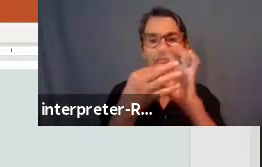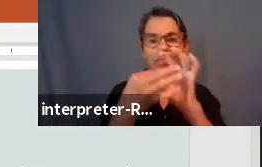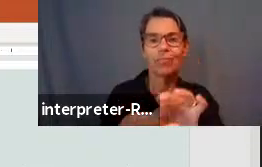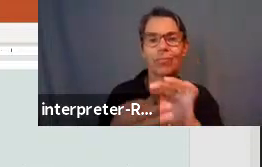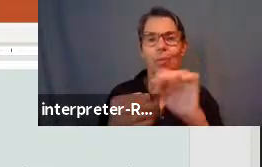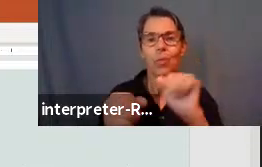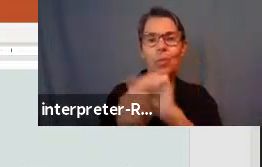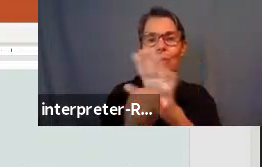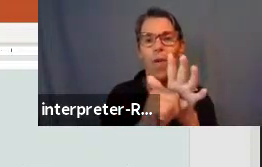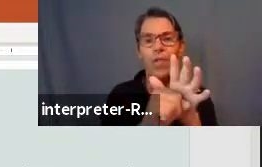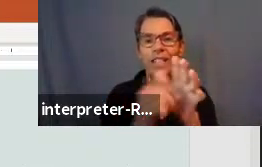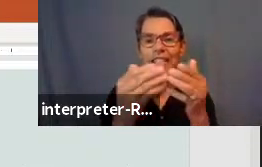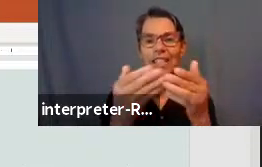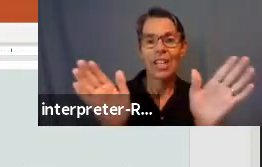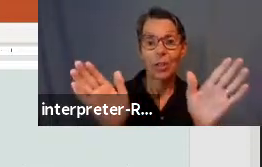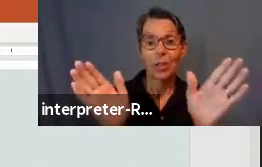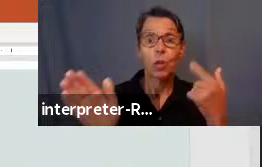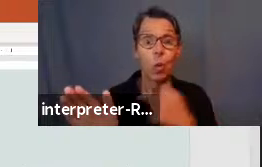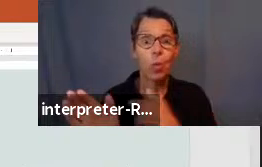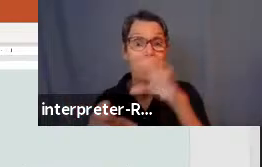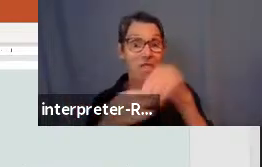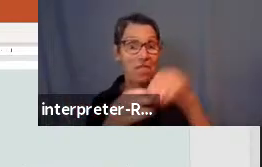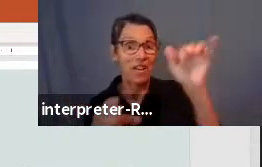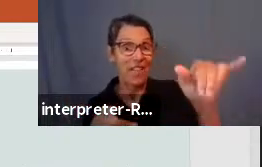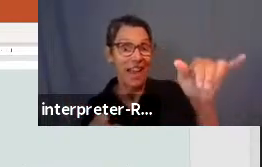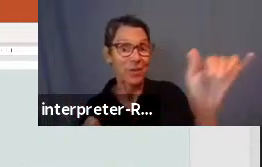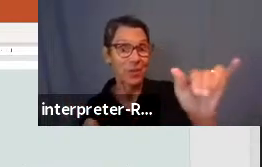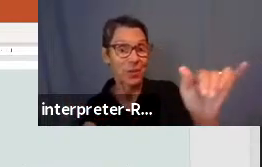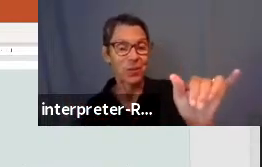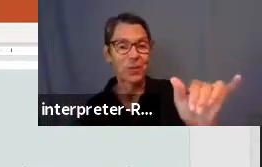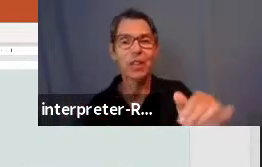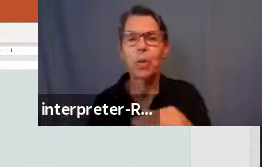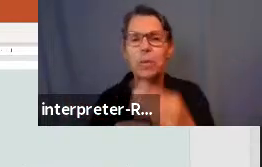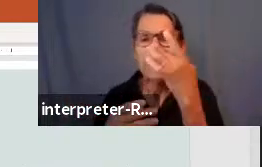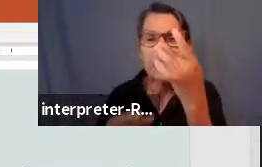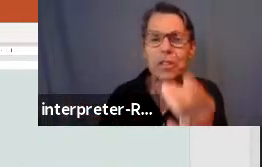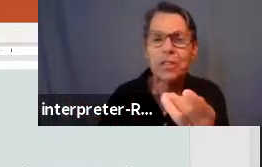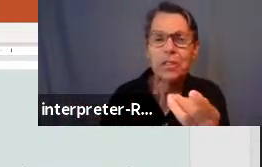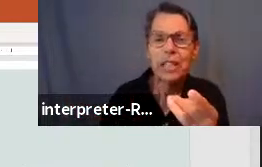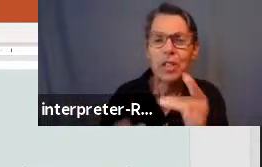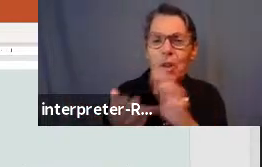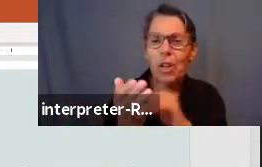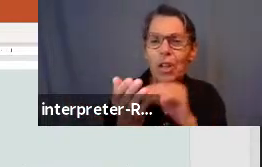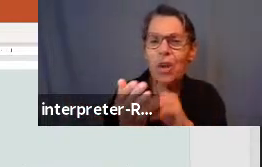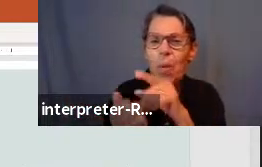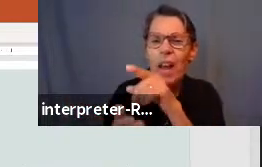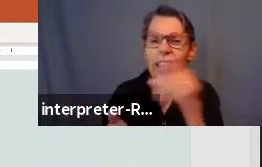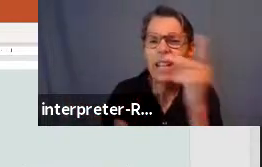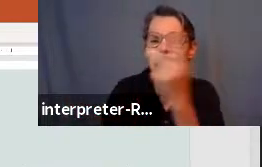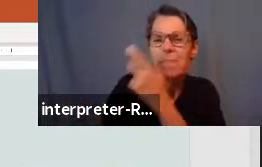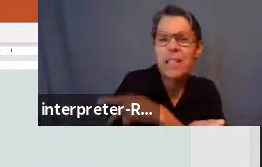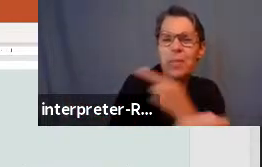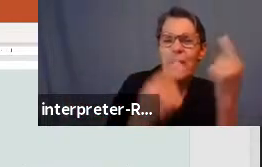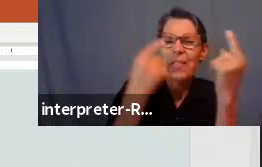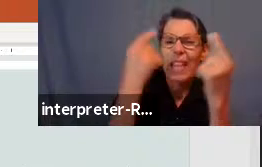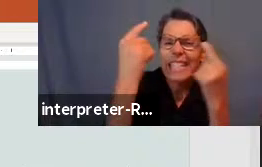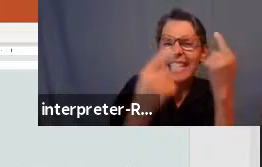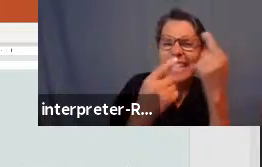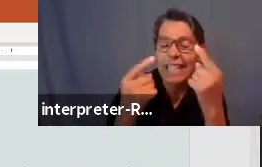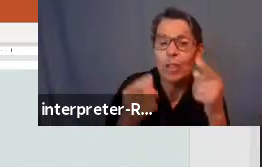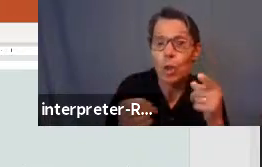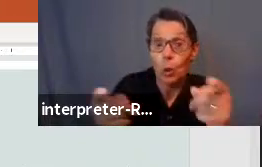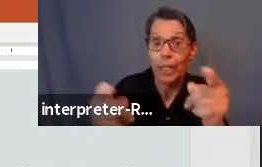what our patients were thinking about the pandemic in the middle of the pandemic, which kind of helped us develop some strategies